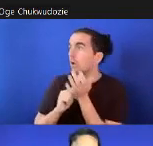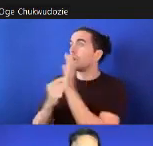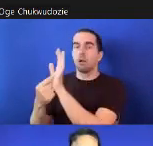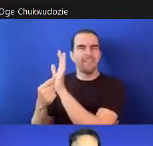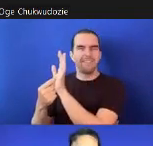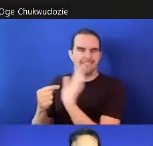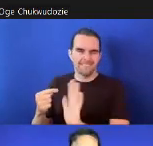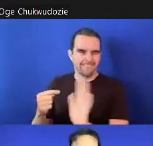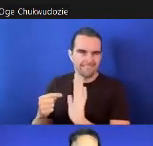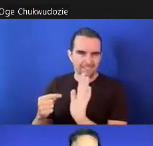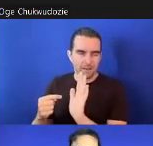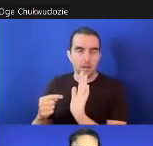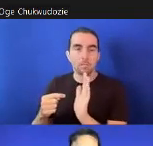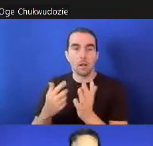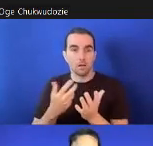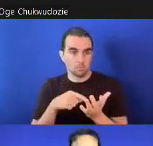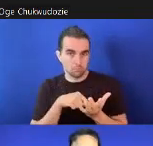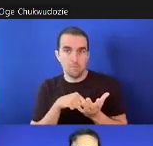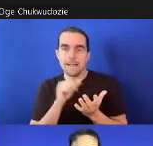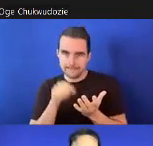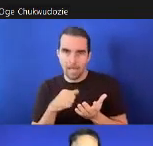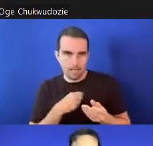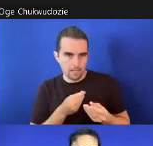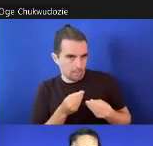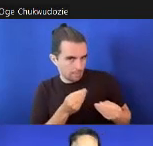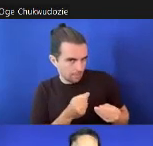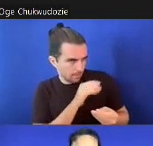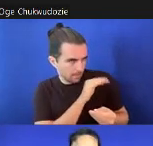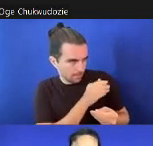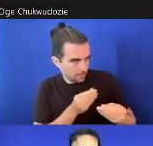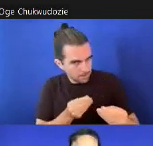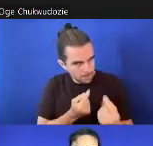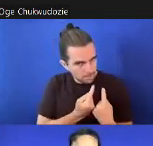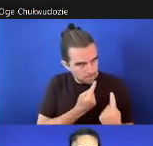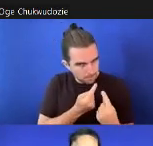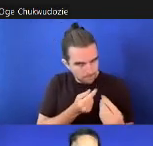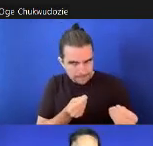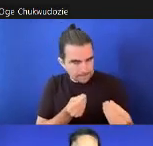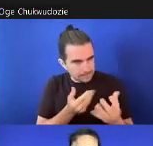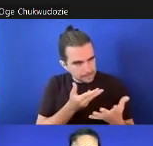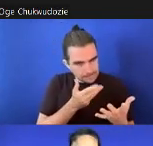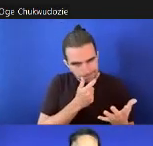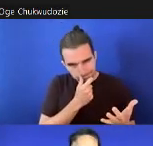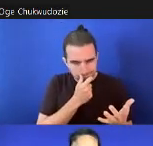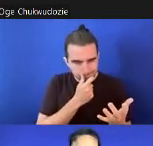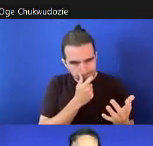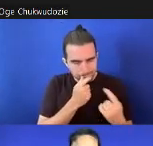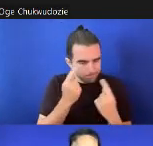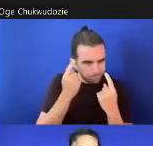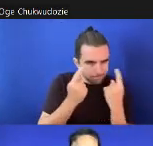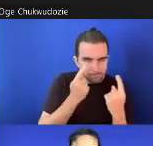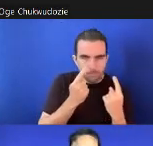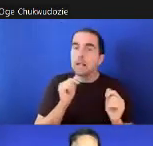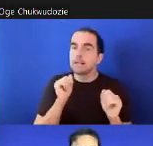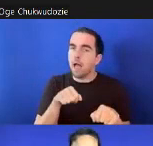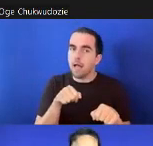be informed about the case. And this also should be explained to the person providing the feedback.